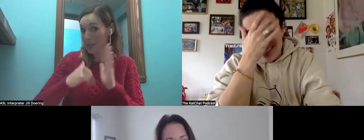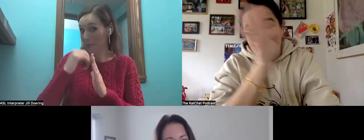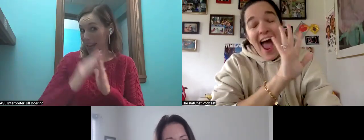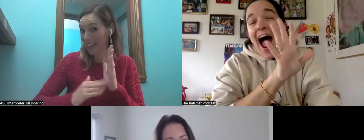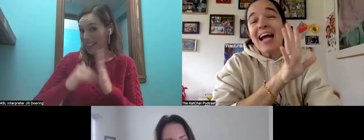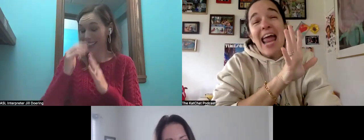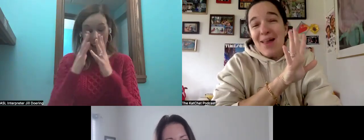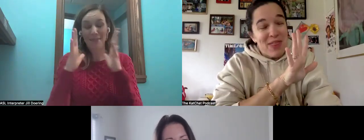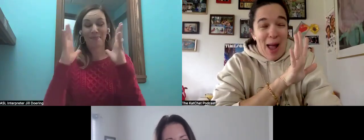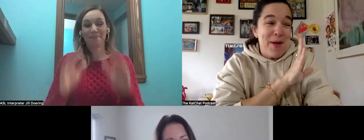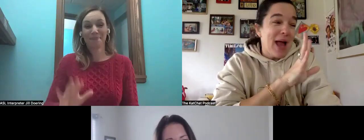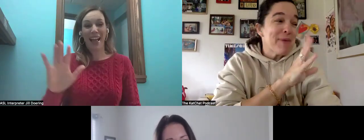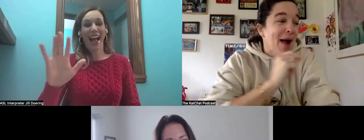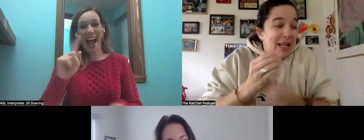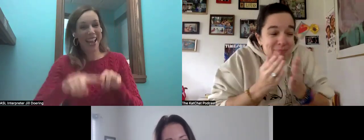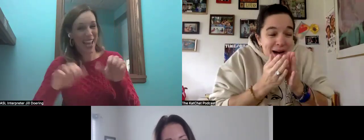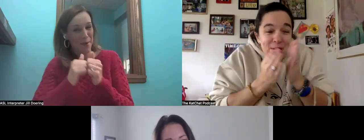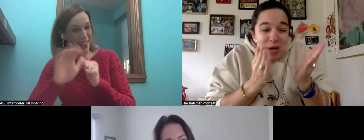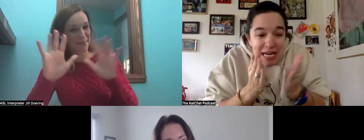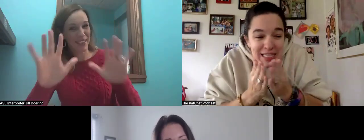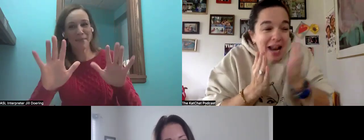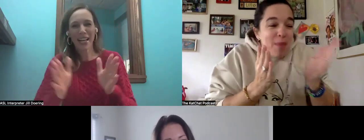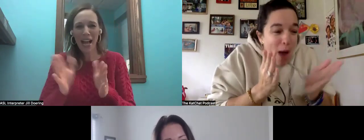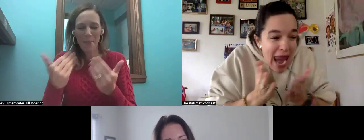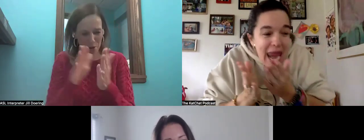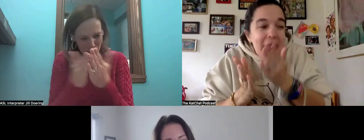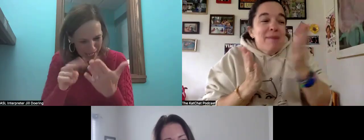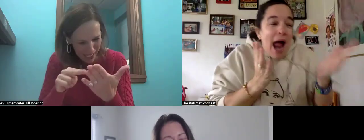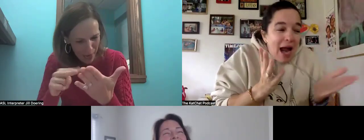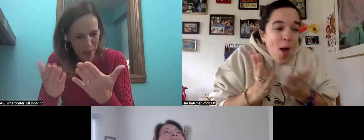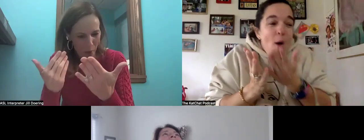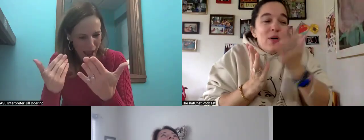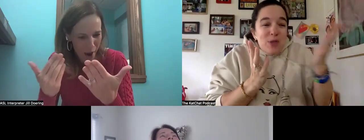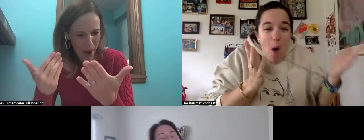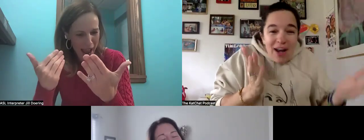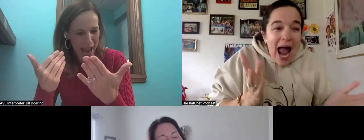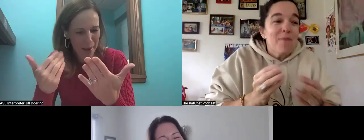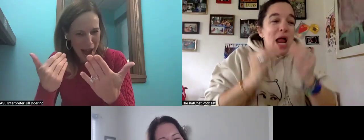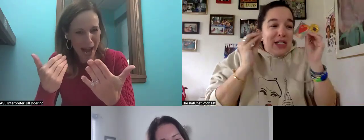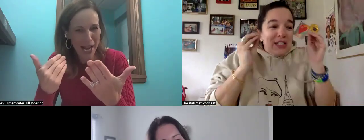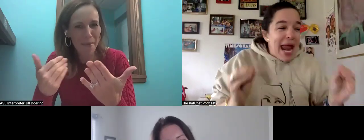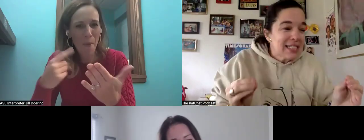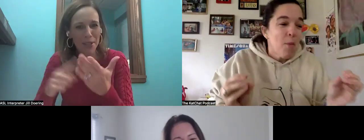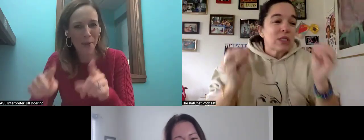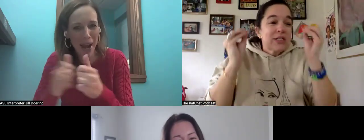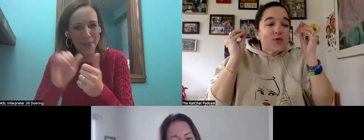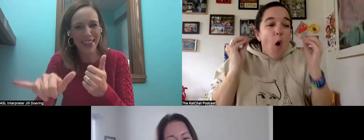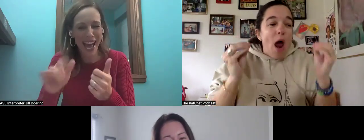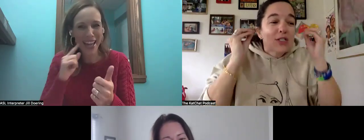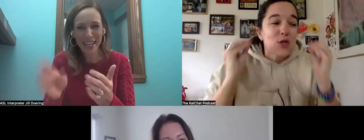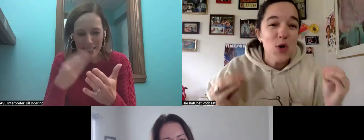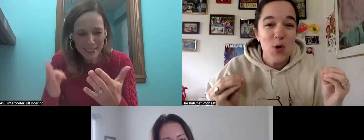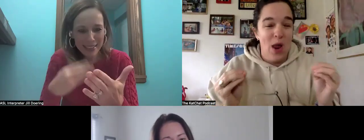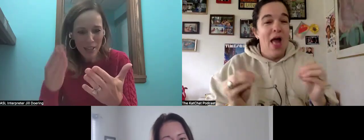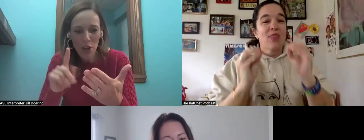I try, I can't with that, but I'm like, come on, I'm like, read it down. Okay, come Yeah. on. What's going on? Where's the painting? What did